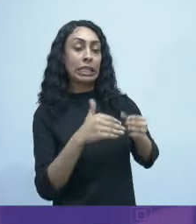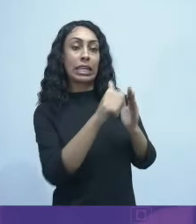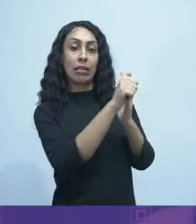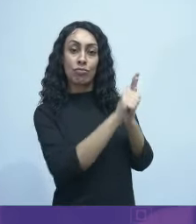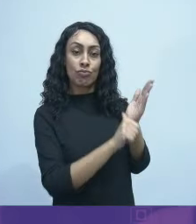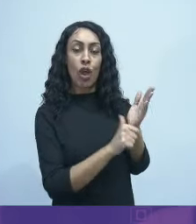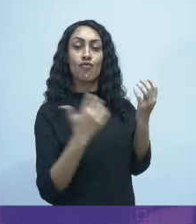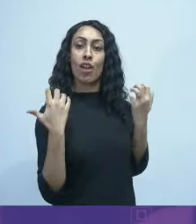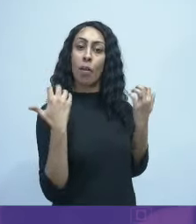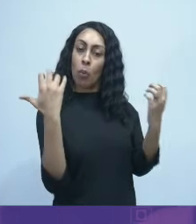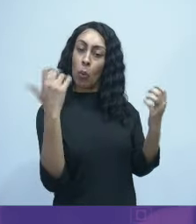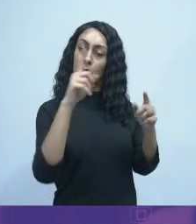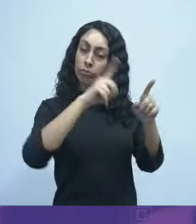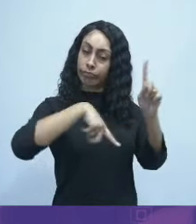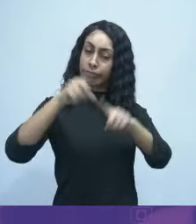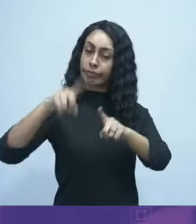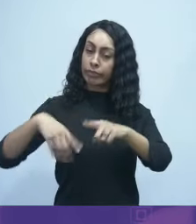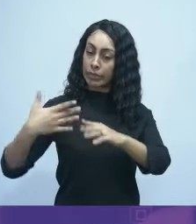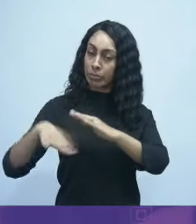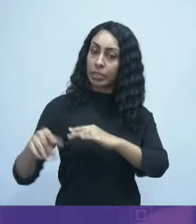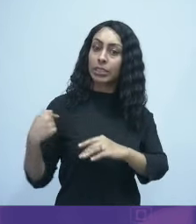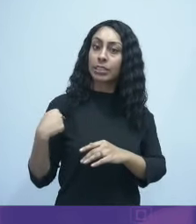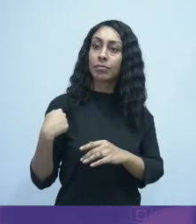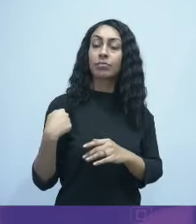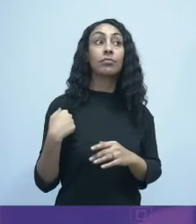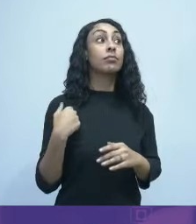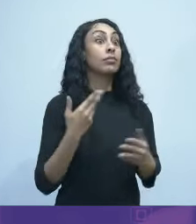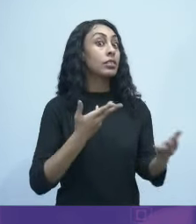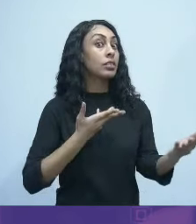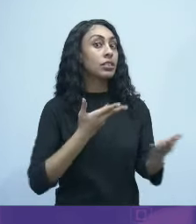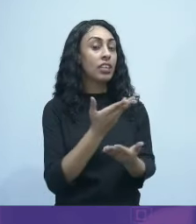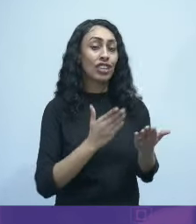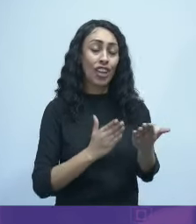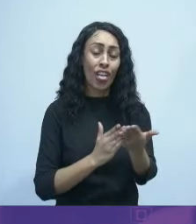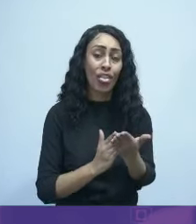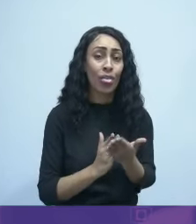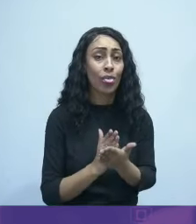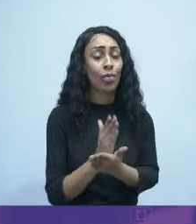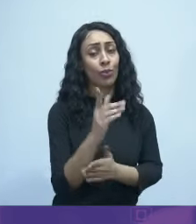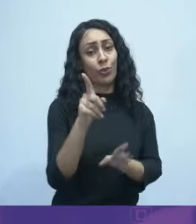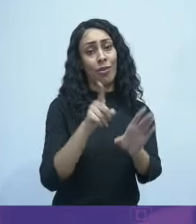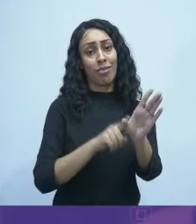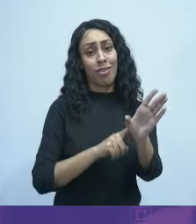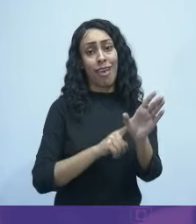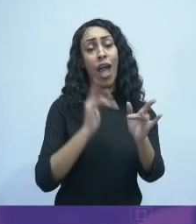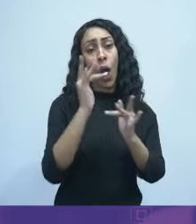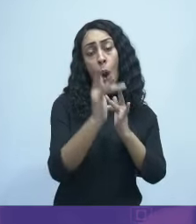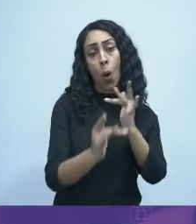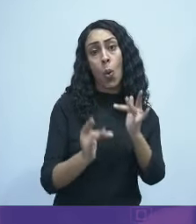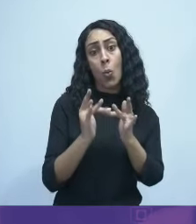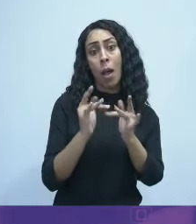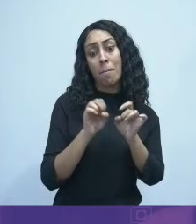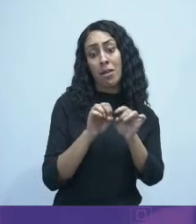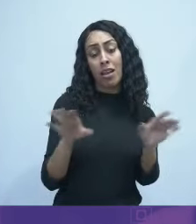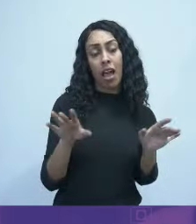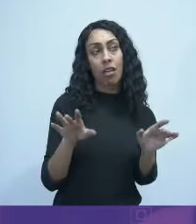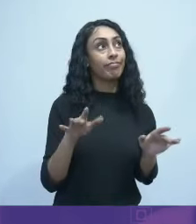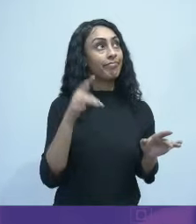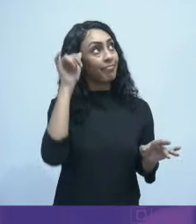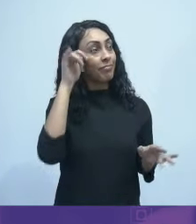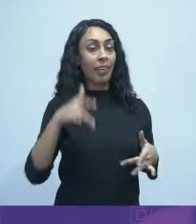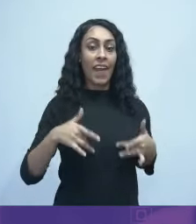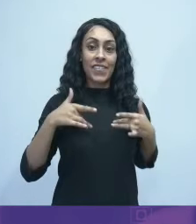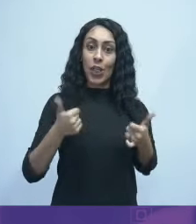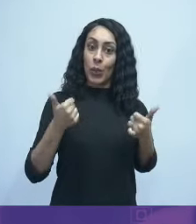programming, audiences. But this is a discussion that needs to happen throughout the year. And I think the webinar is a very good way of kicking off a discussion that